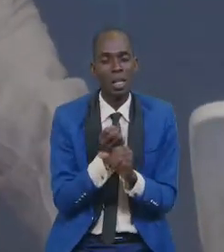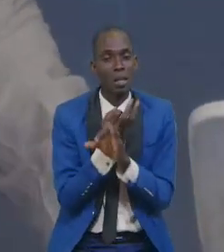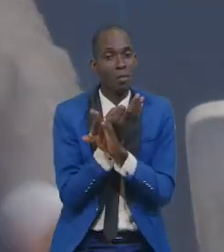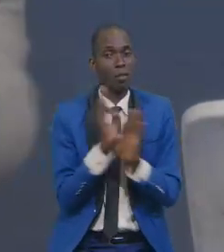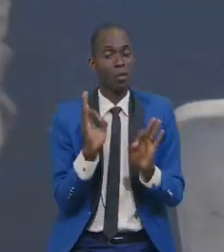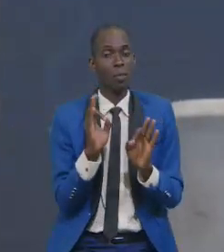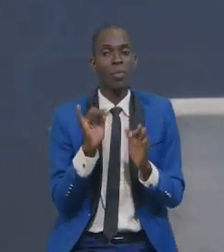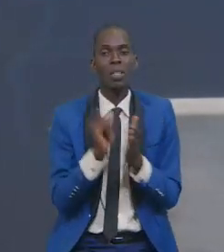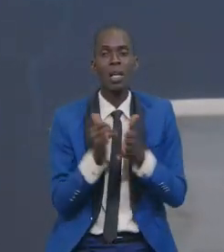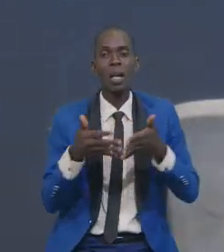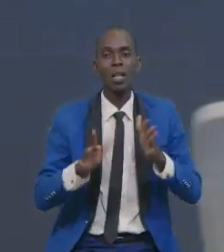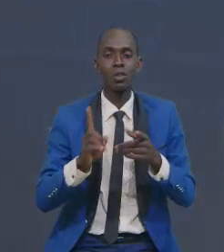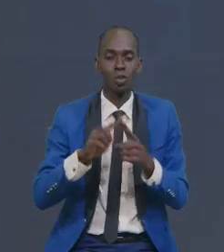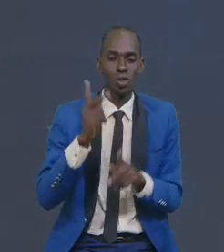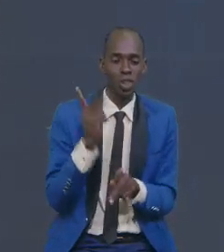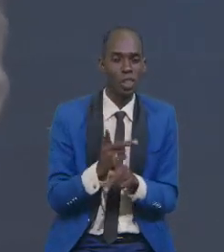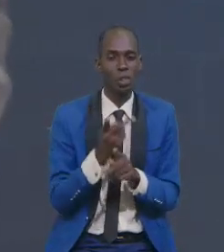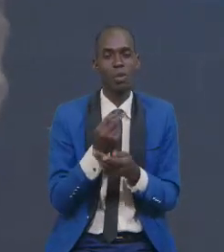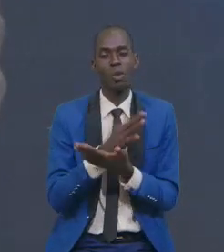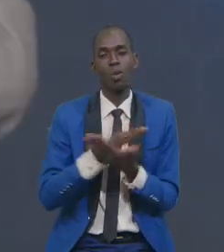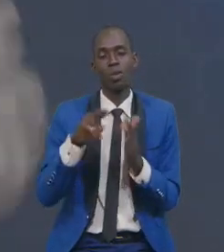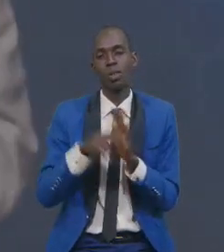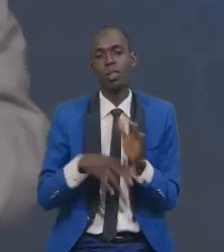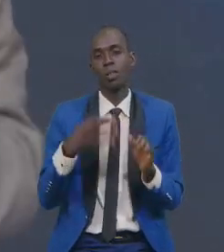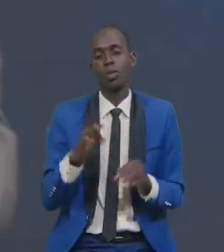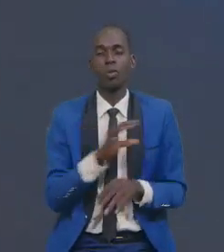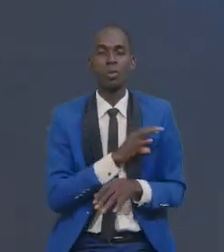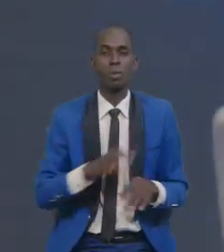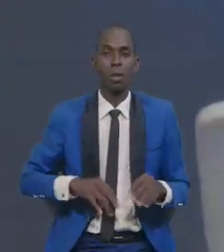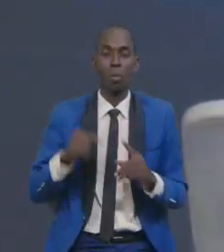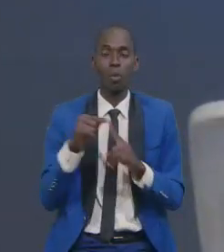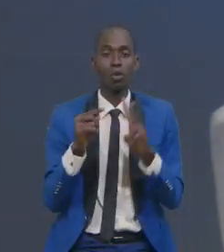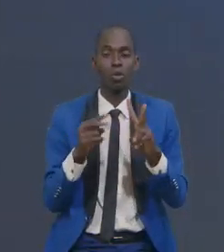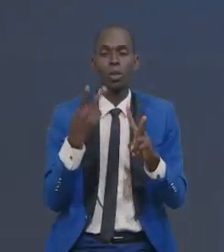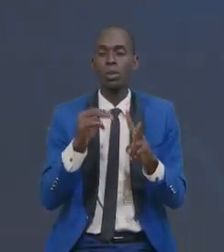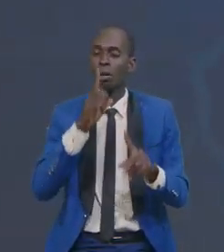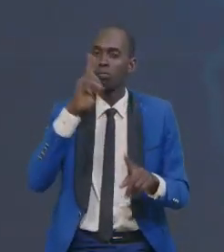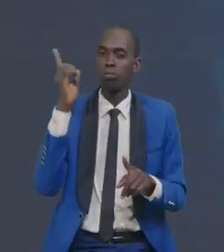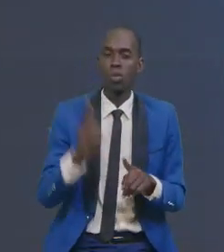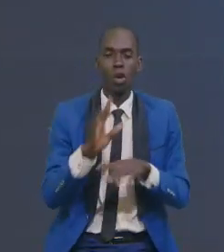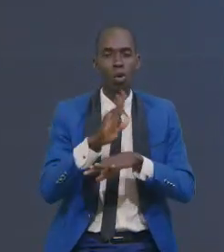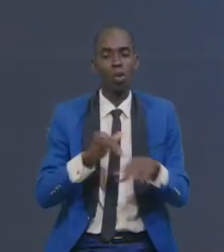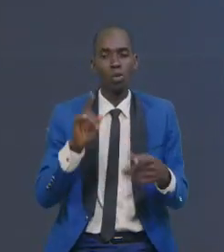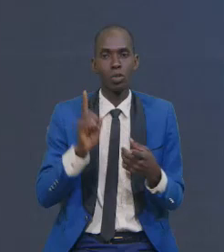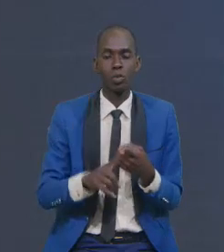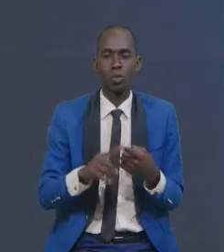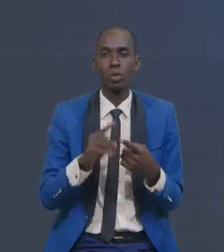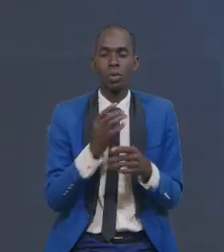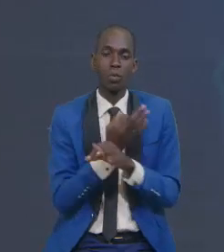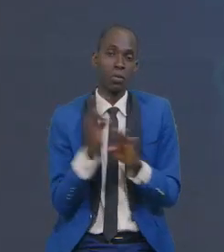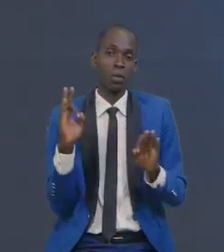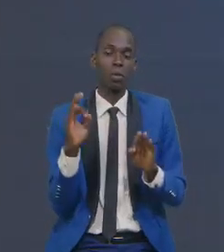the holiness of life. There is a certain call to the freedom in holiness. Now, number three, is